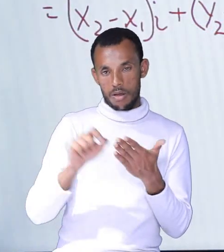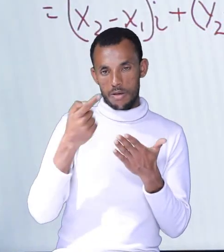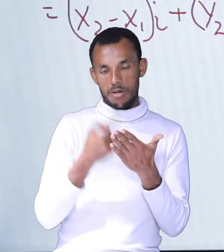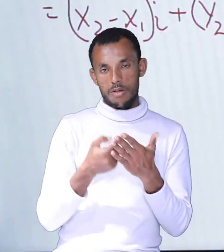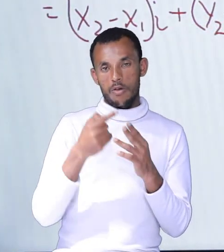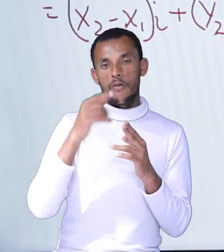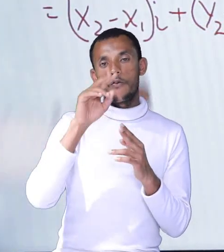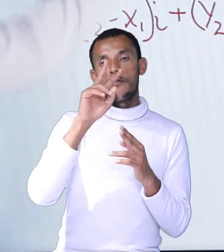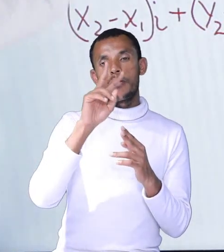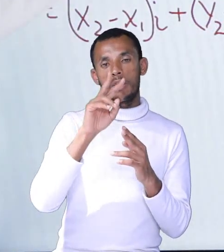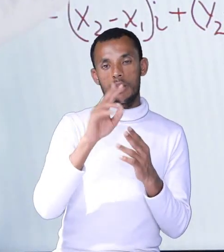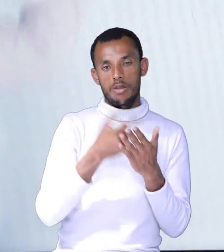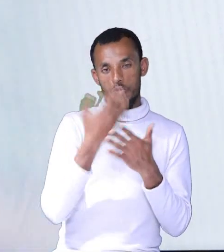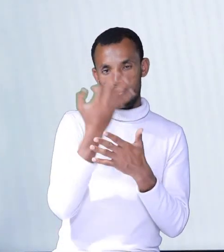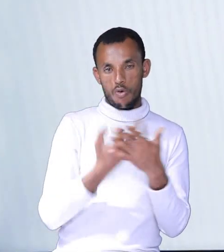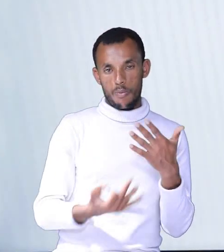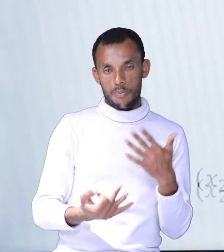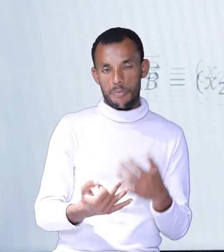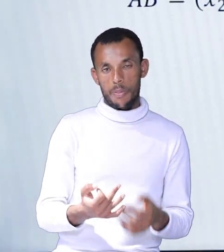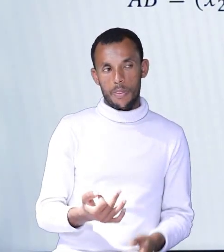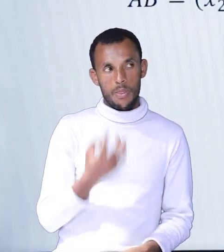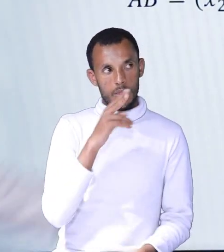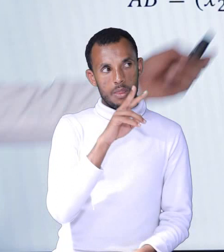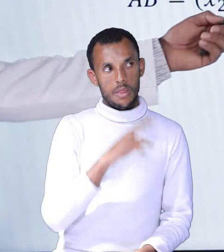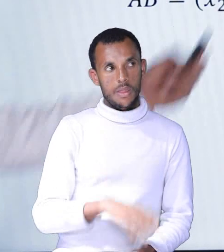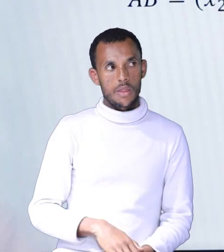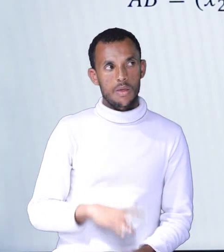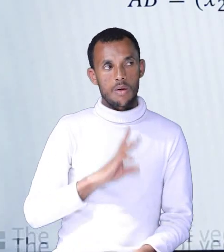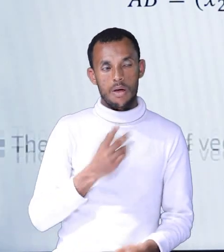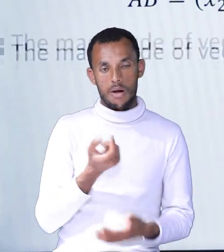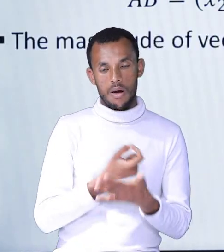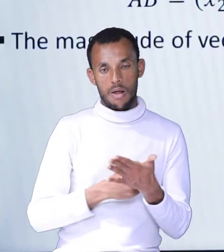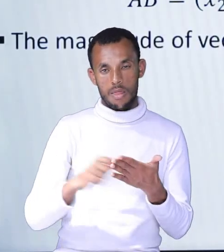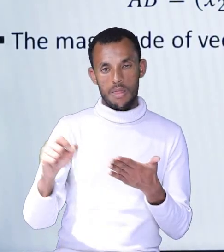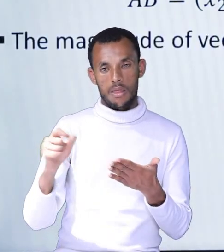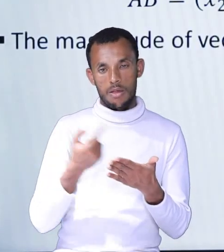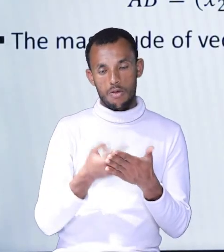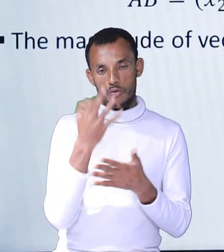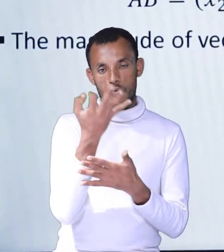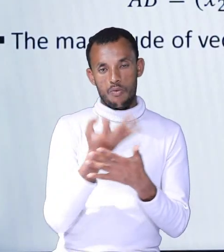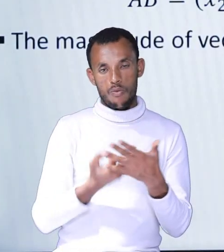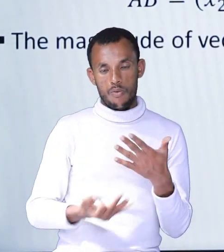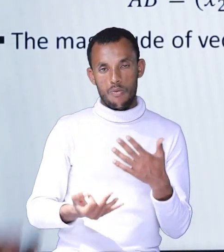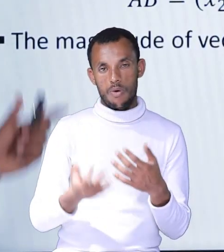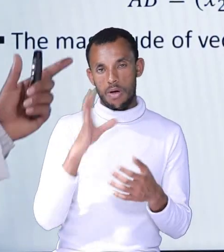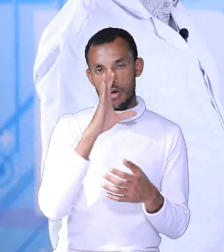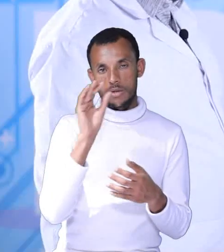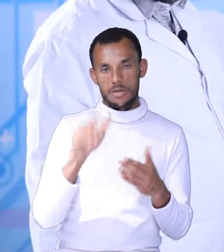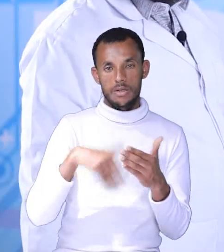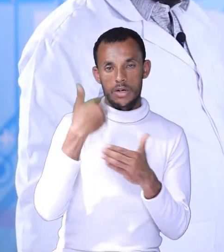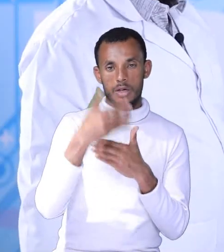in this form. Now, so we can write in this form. And the